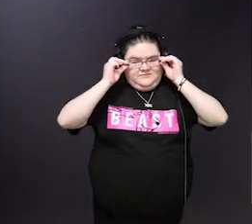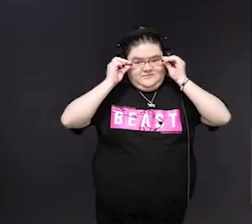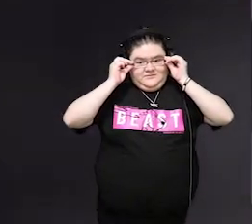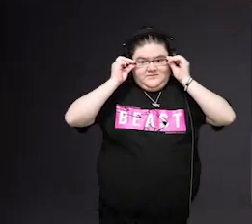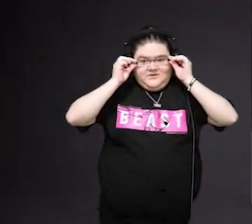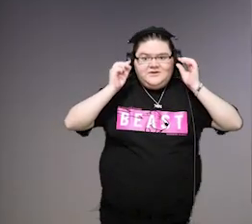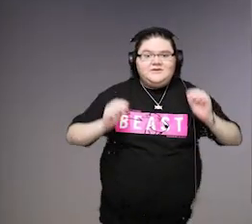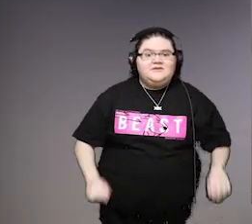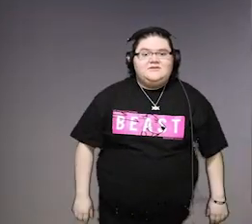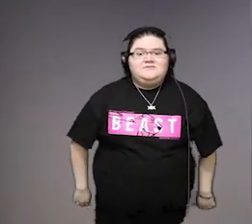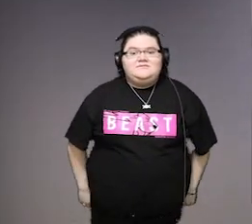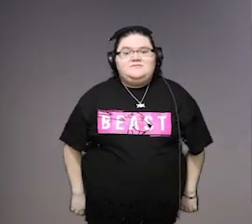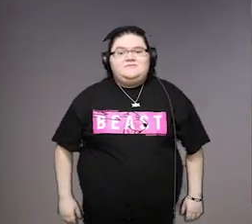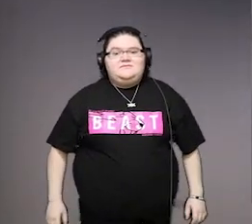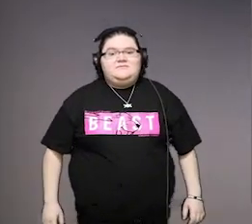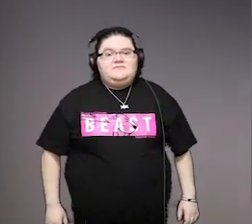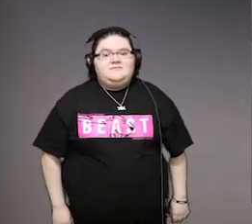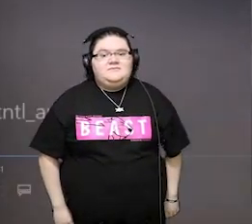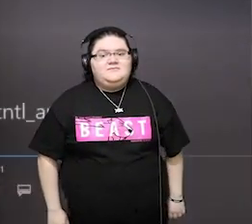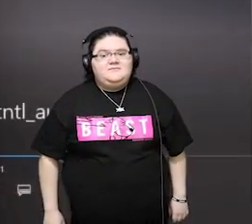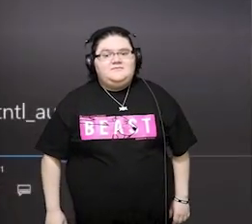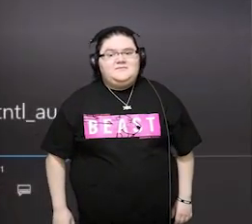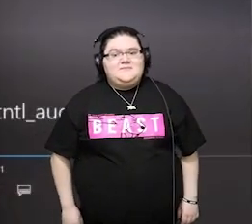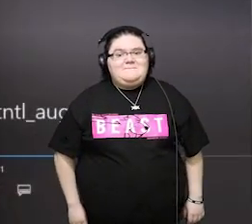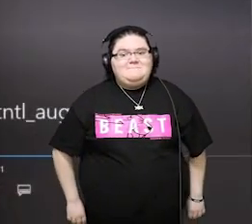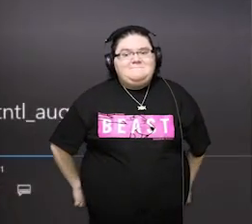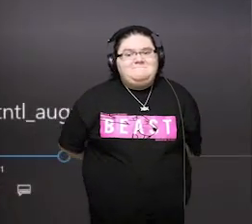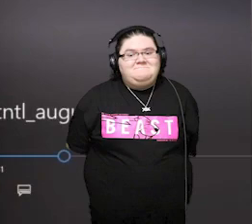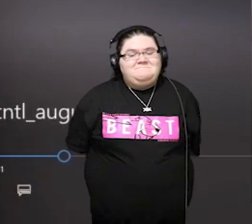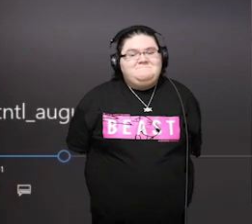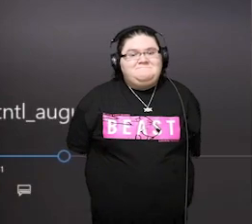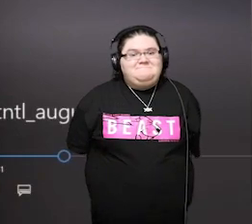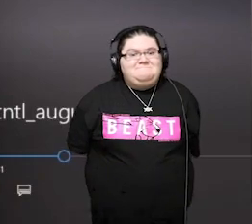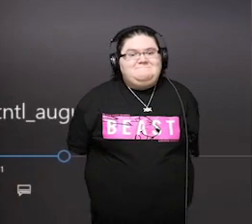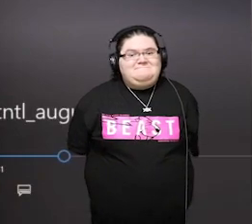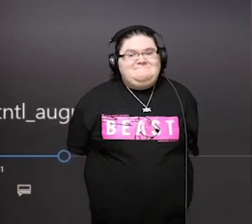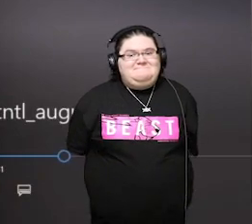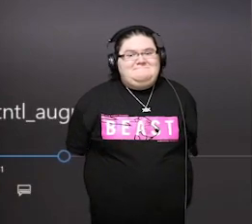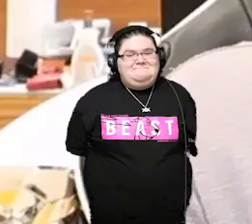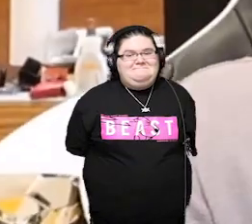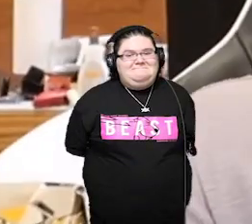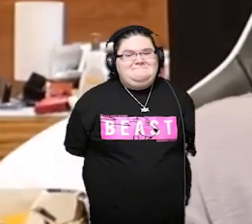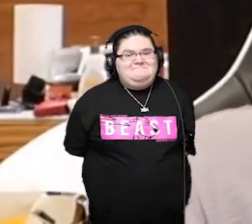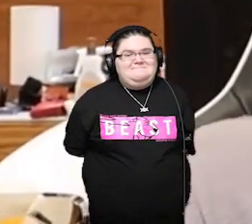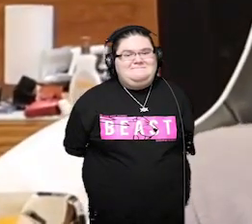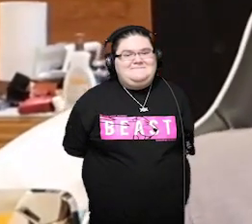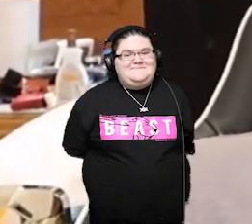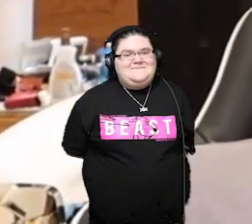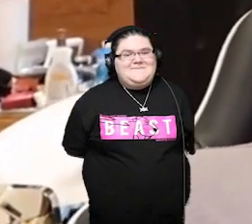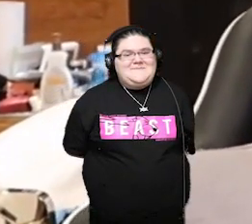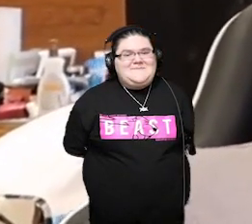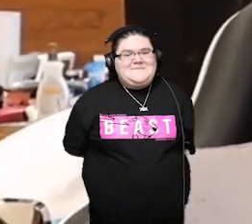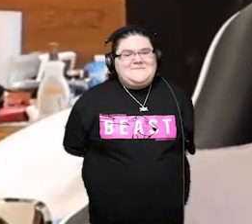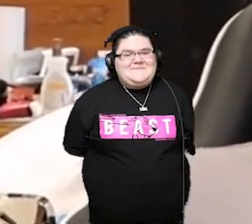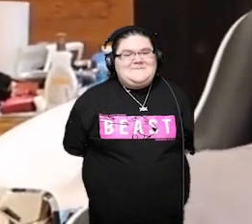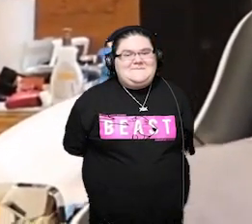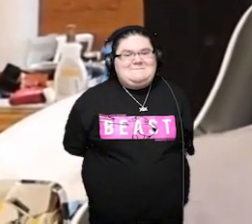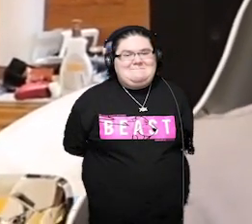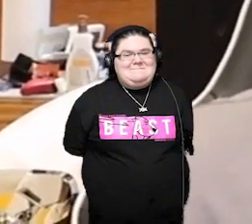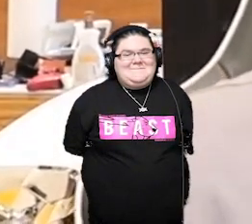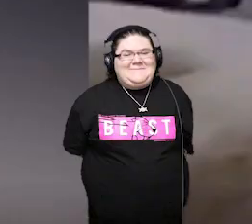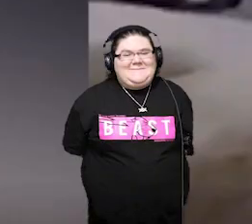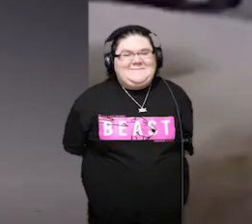They pulling up to the crib. Damn, bro, look at this guy, man. His body is looking